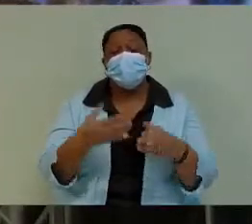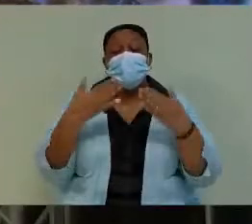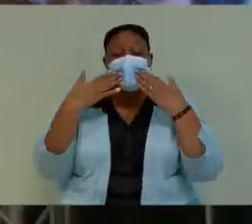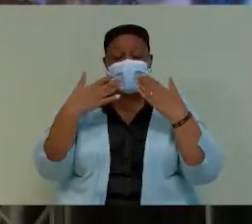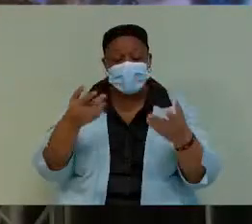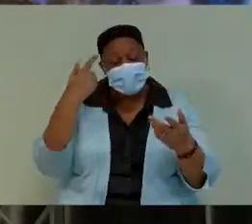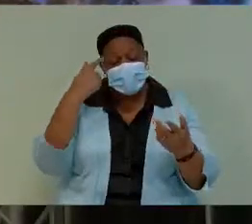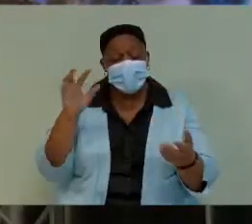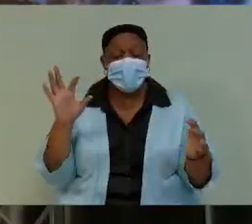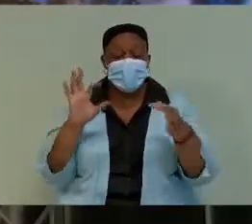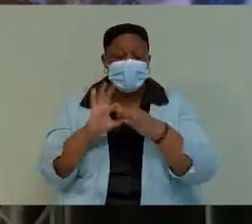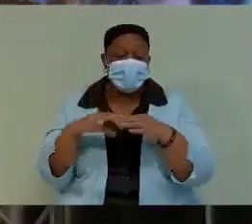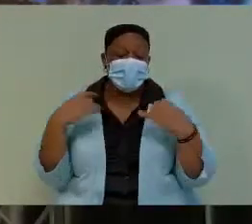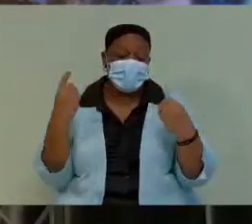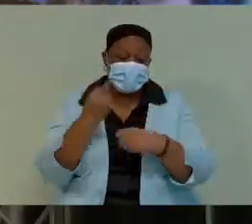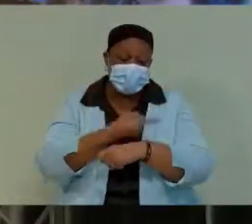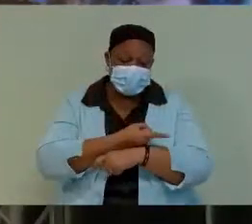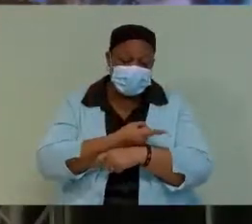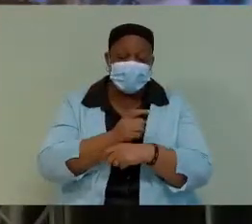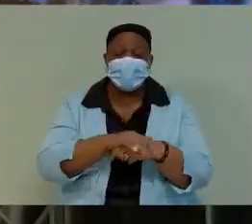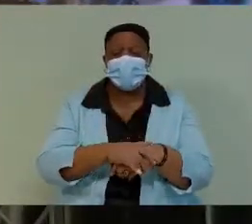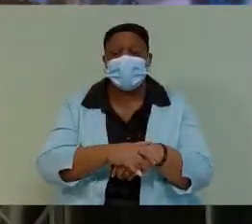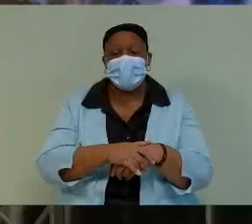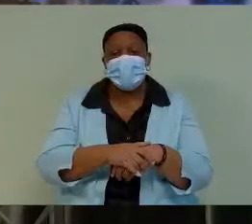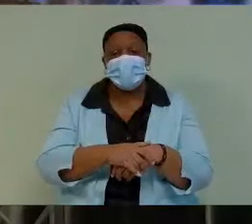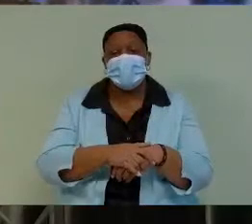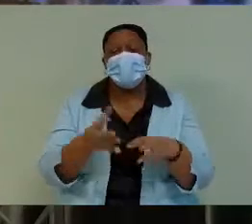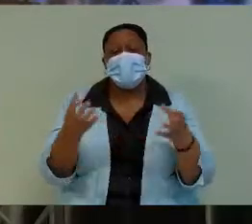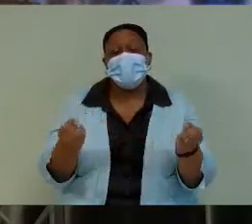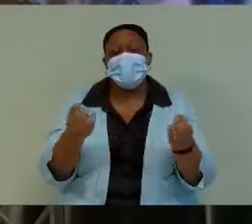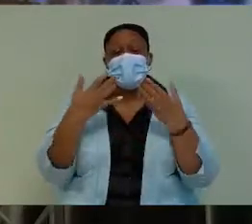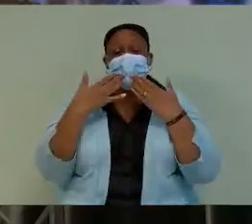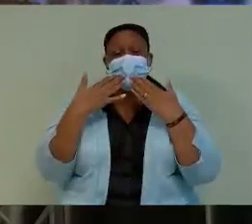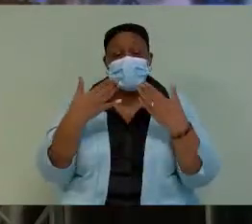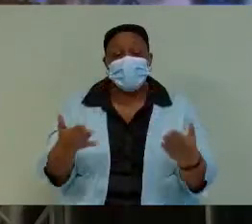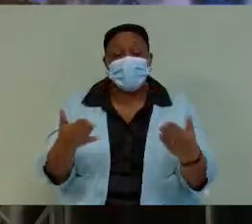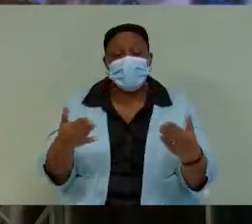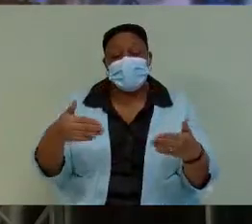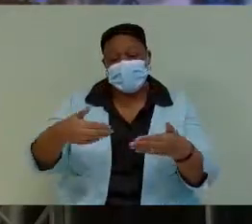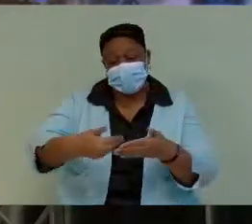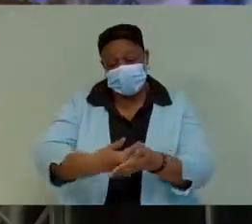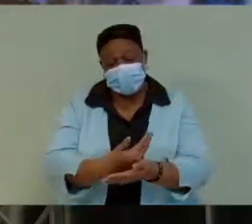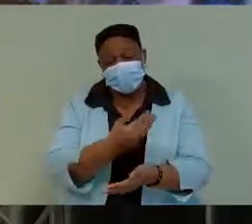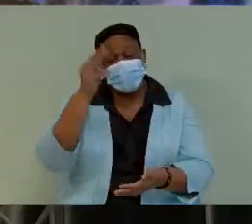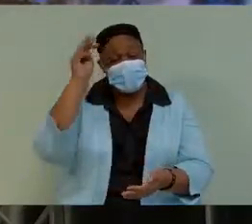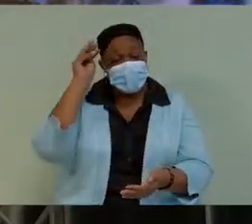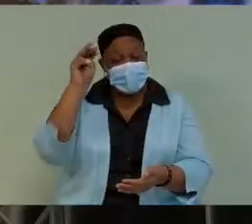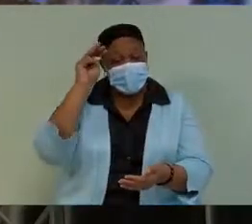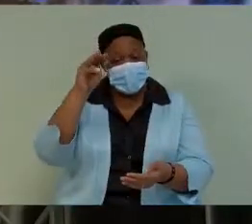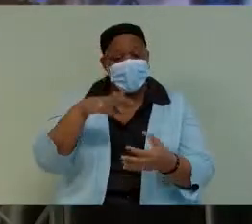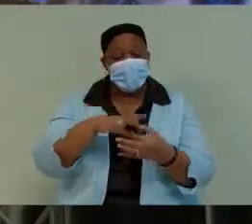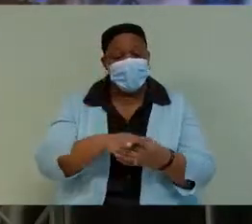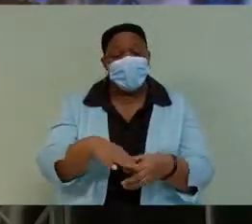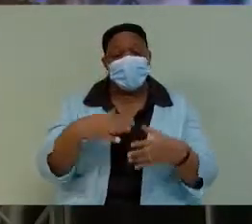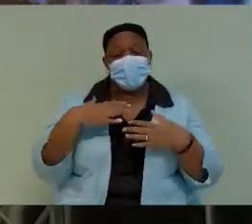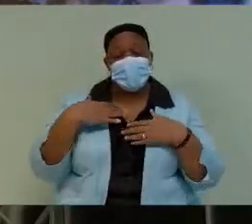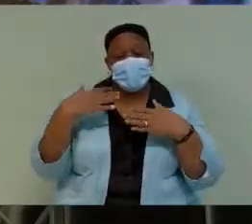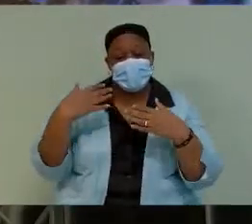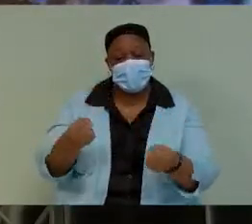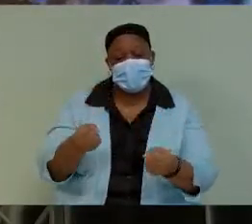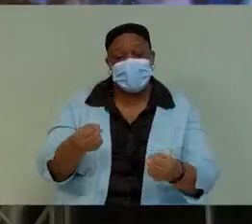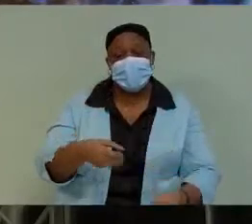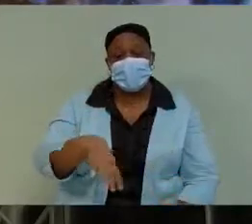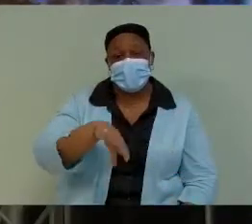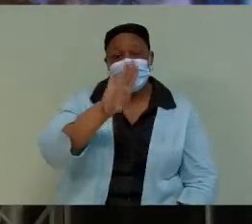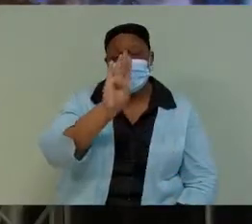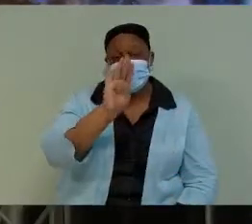today. We thank our new Minister of Health, the Honorable Akila